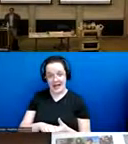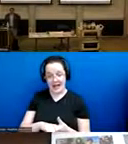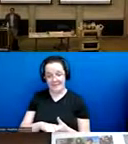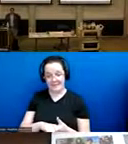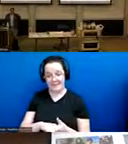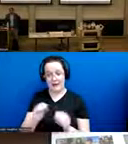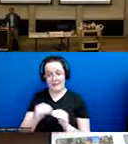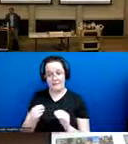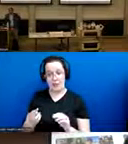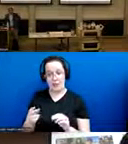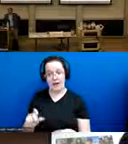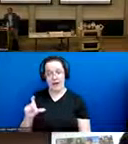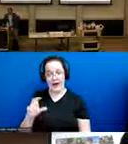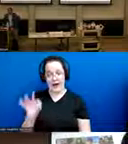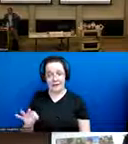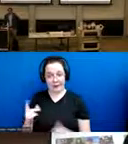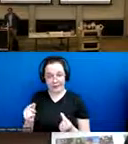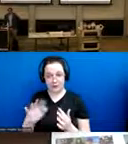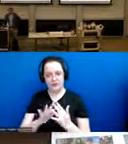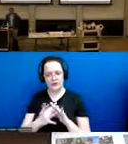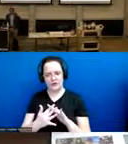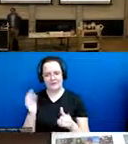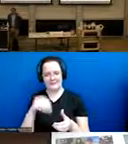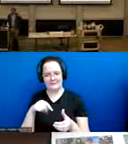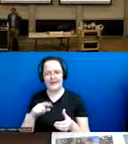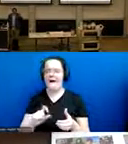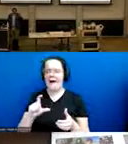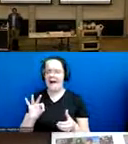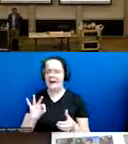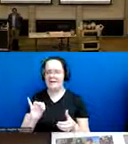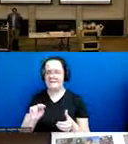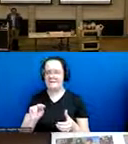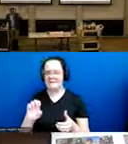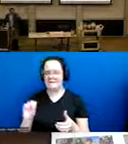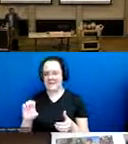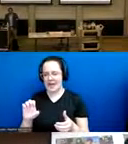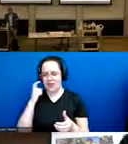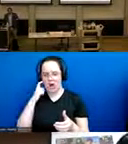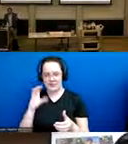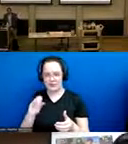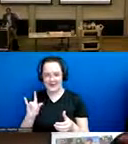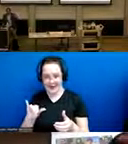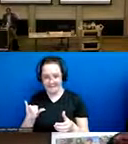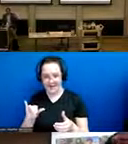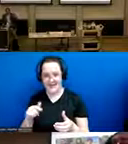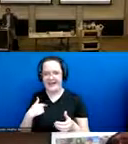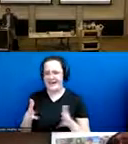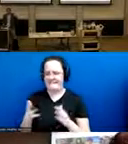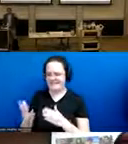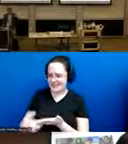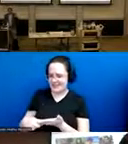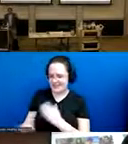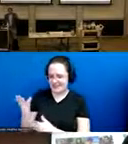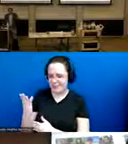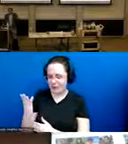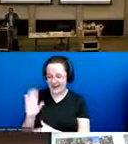to embed those crystals into really high finesse optical cavities. I had a discussion this morning, how can you achieve small volumes with